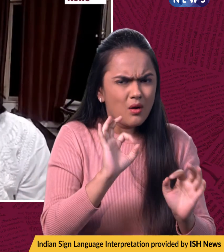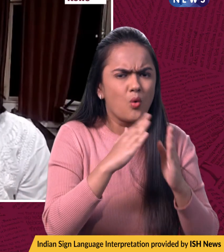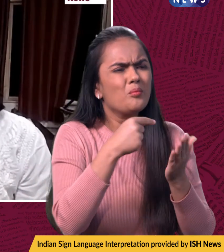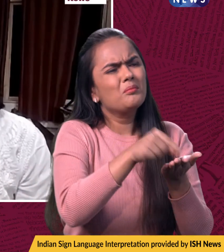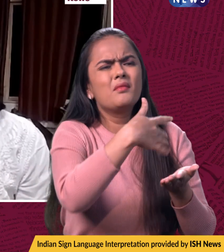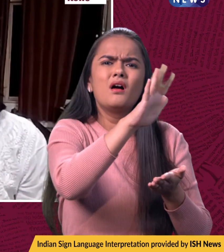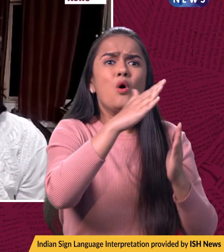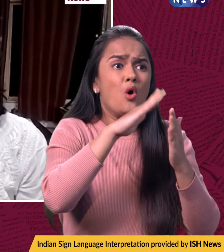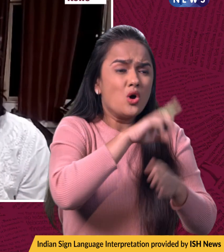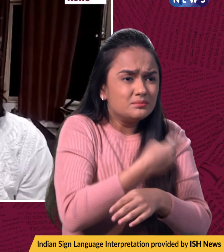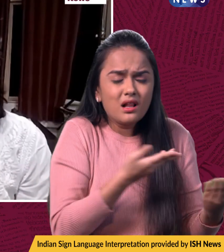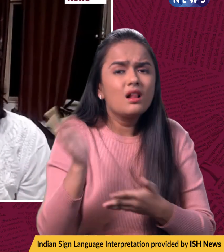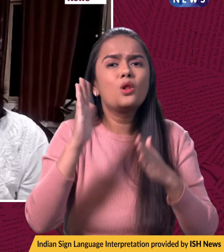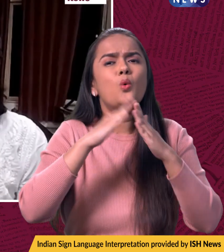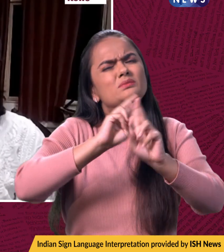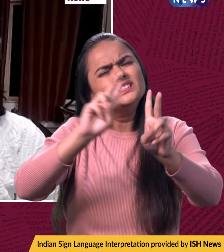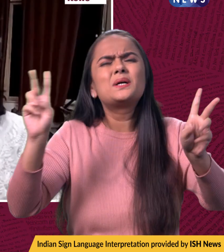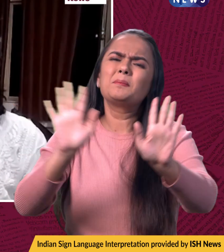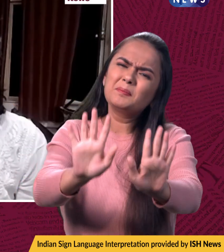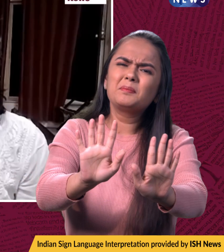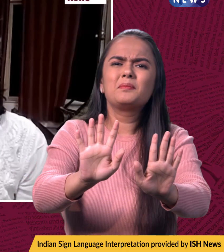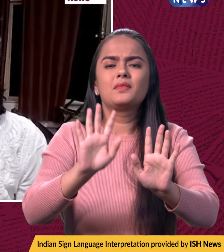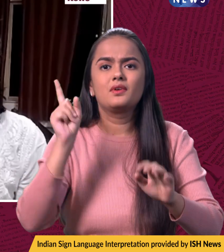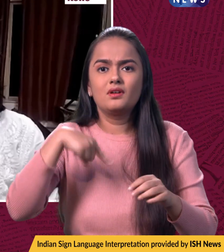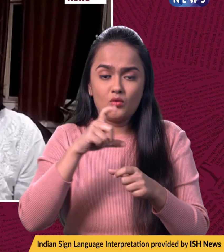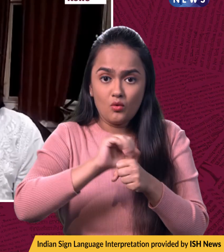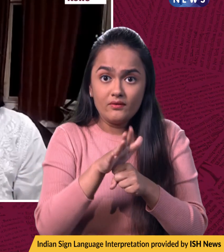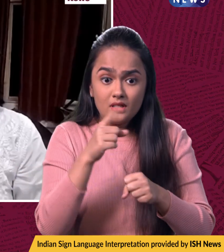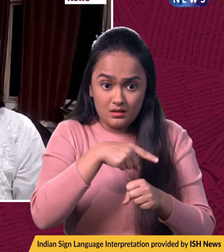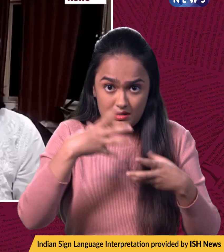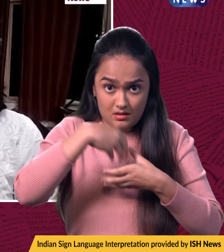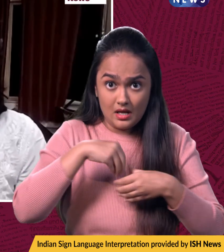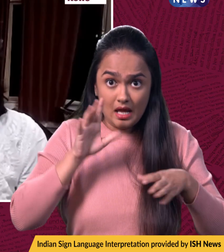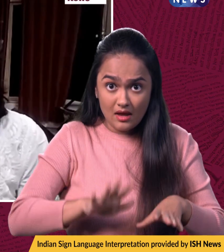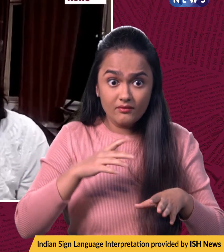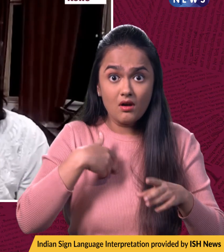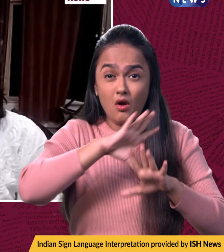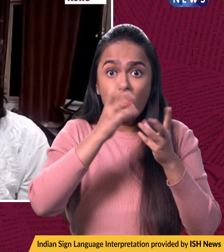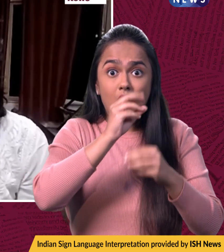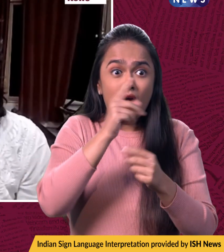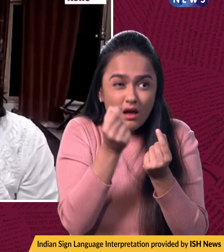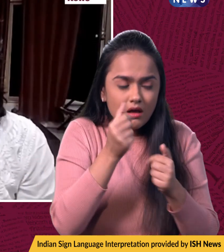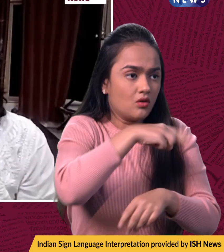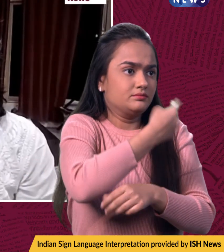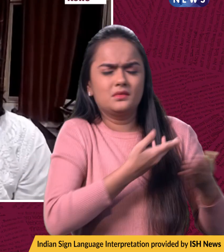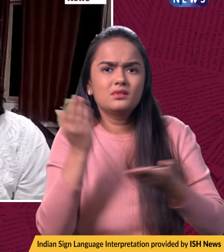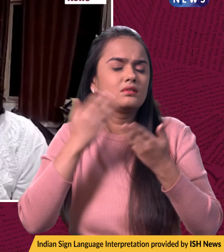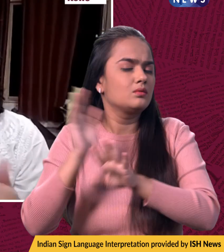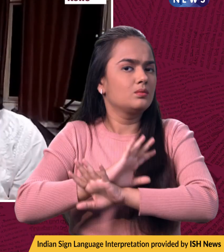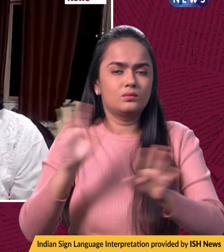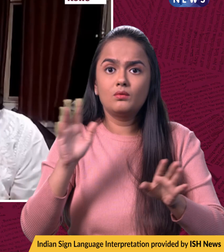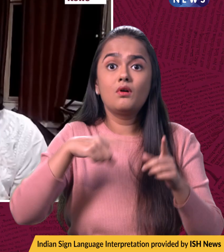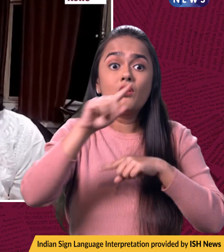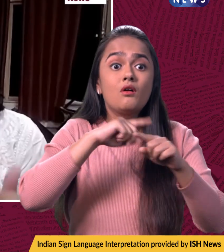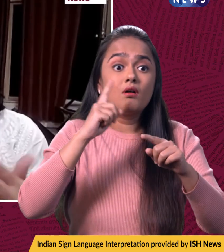discharged as per home isolation guidelines, also patients discharged from a COVID-19 facility, and individuals undertaking